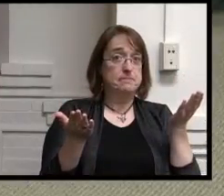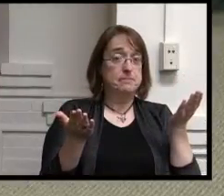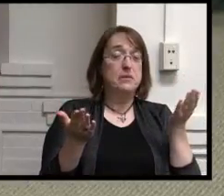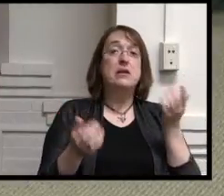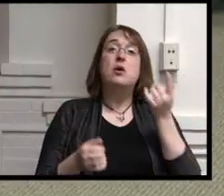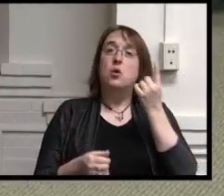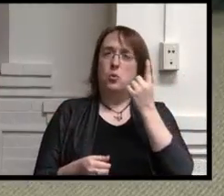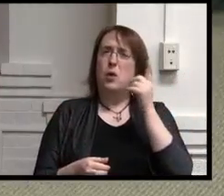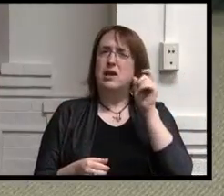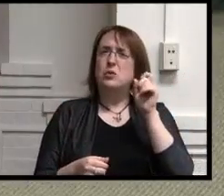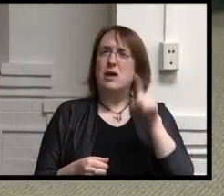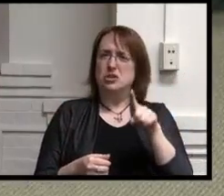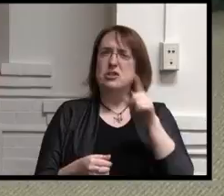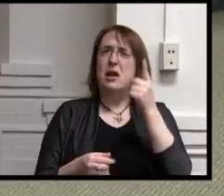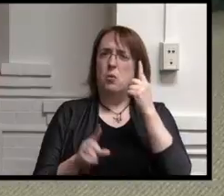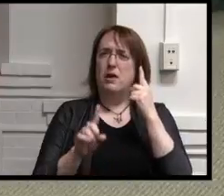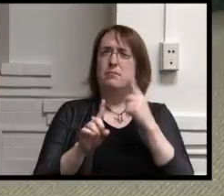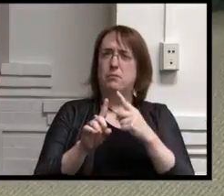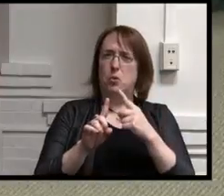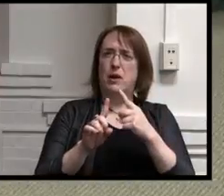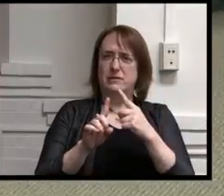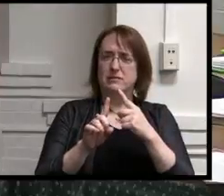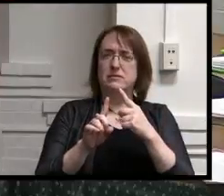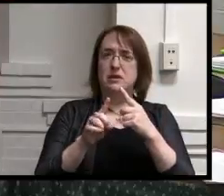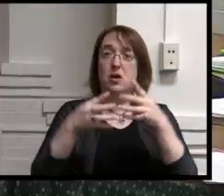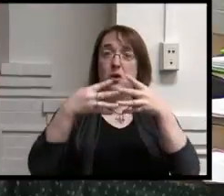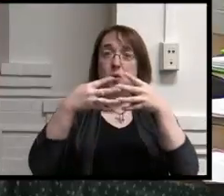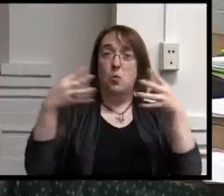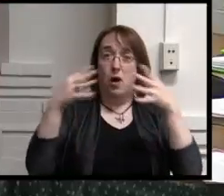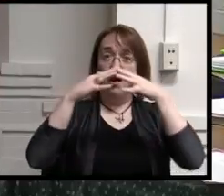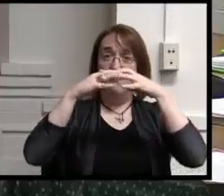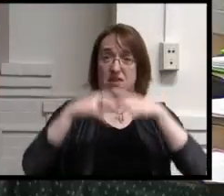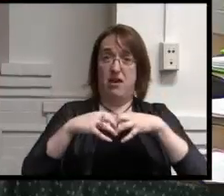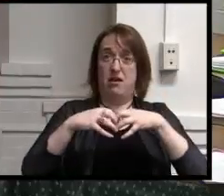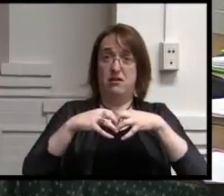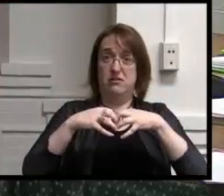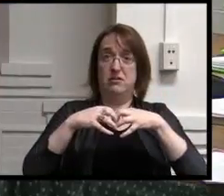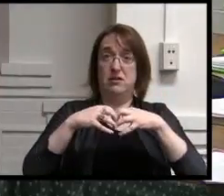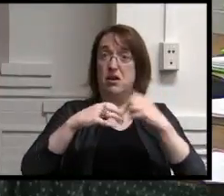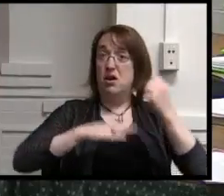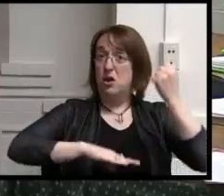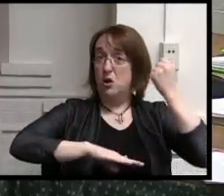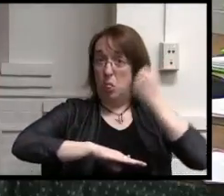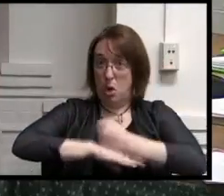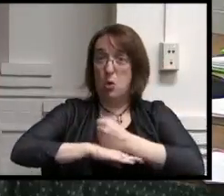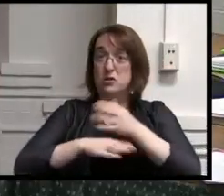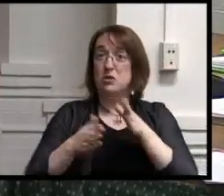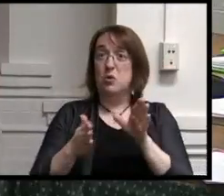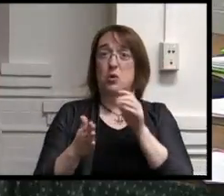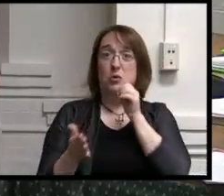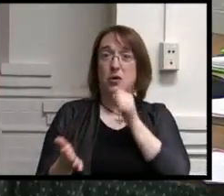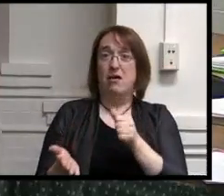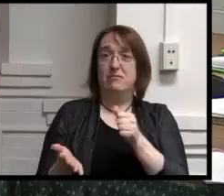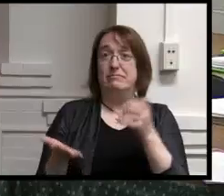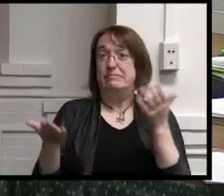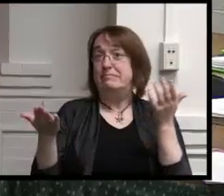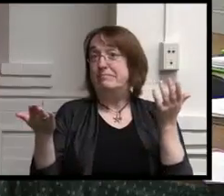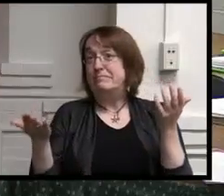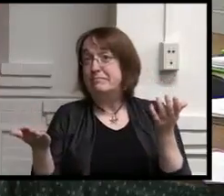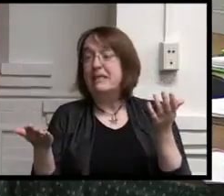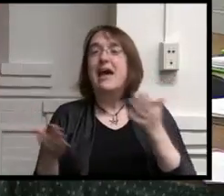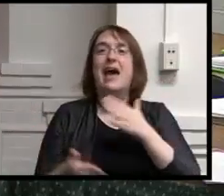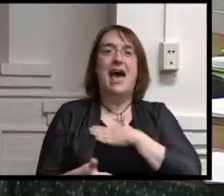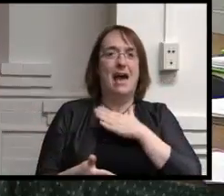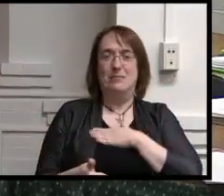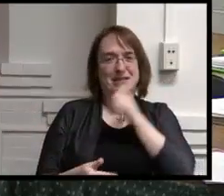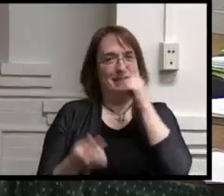a question at one point in this process when the wall failed about whether we should just close down that road. Oh, And I'm sure glad that we didn't